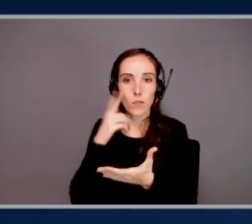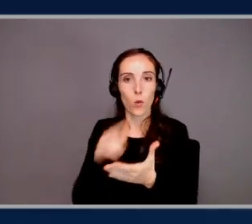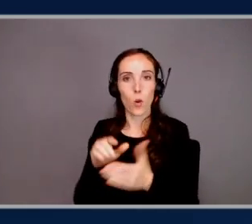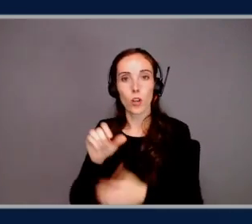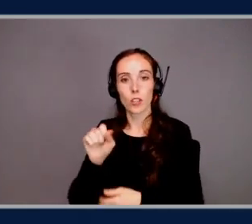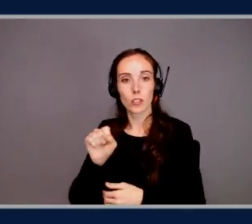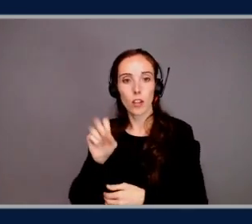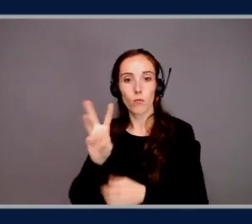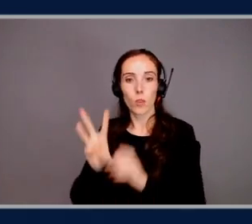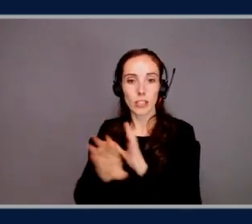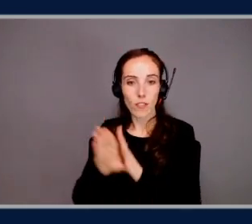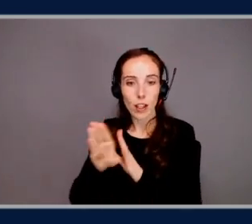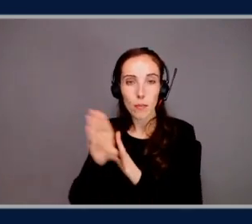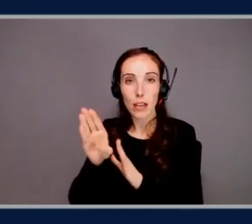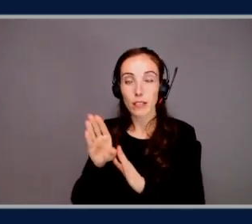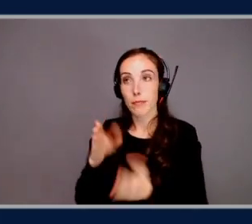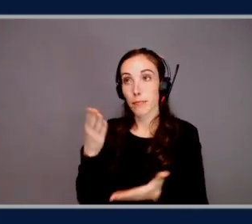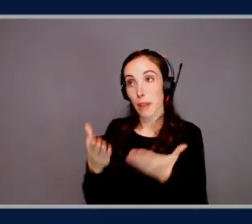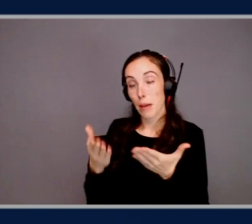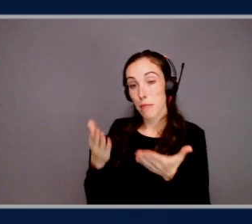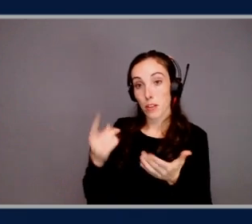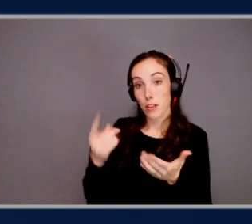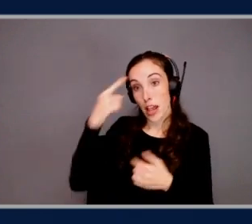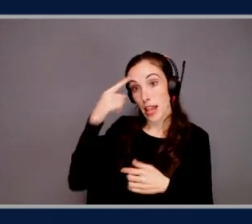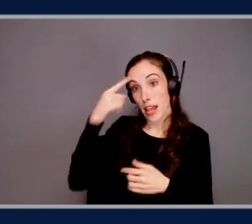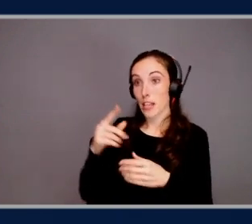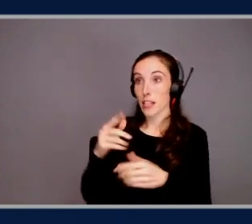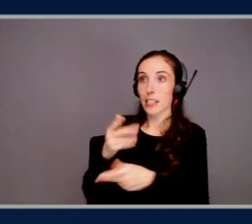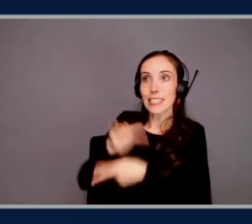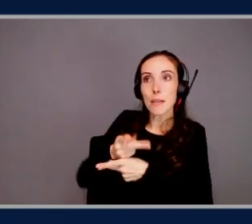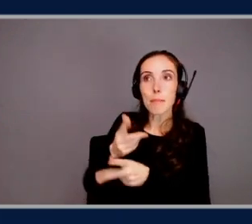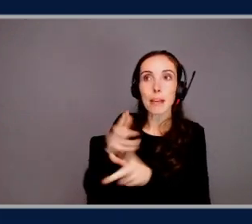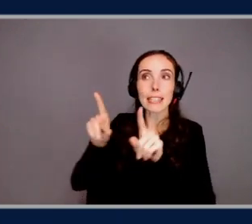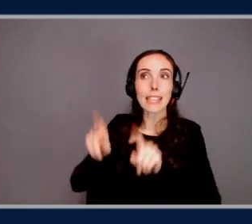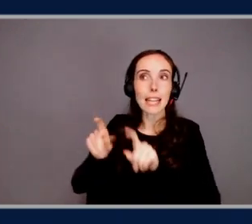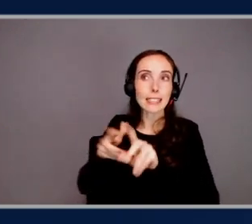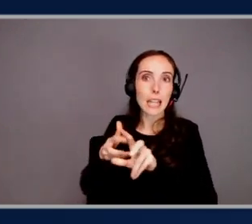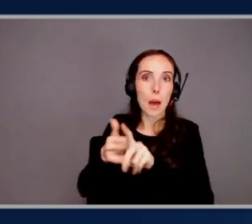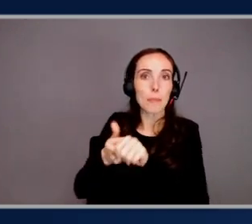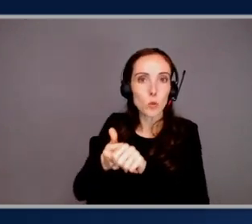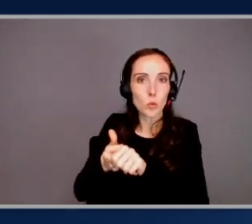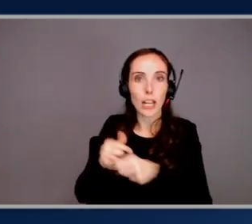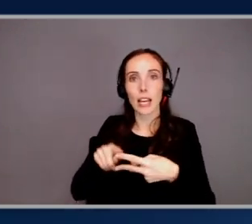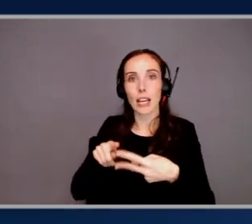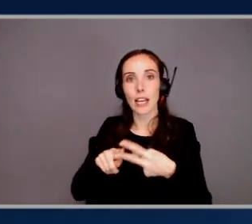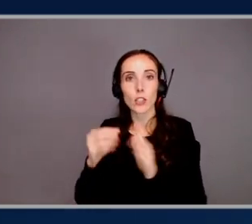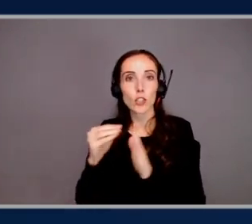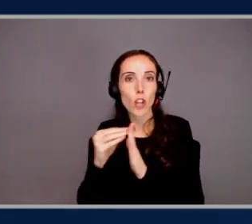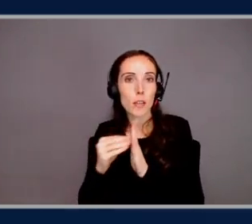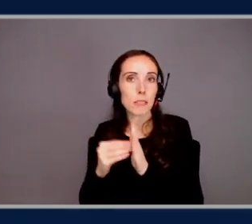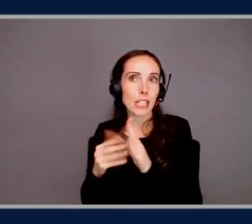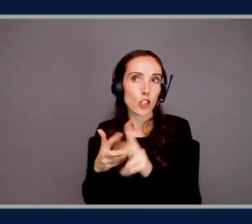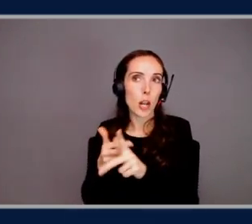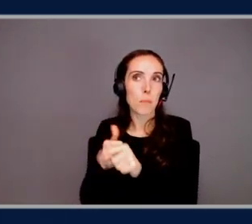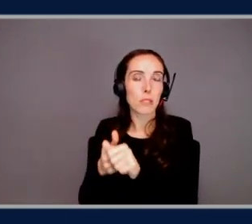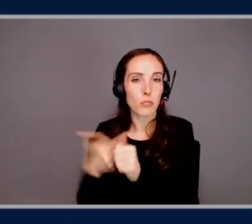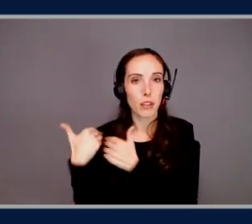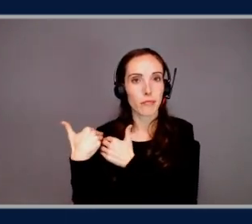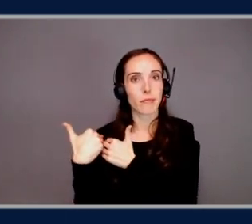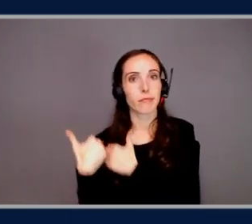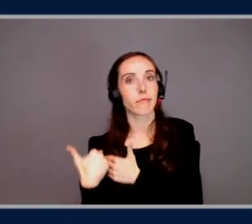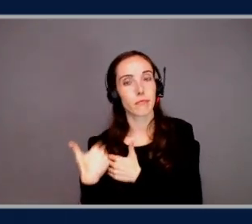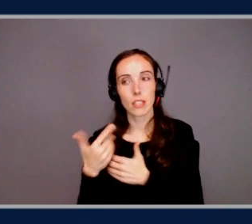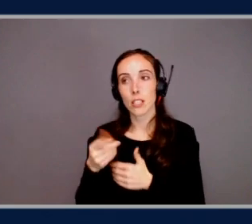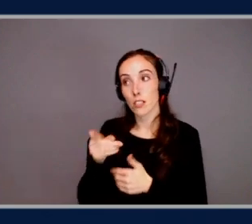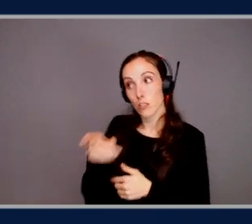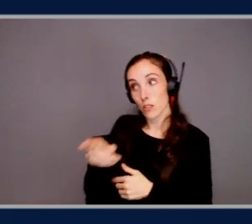right? Can you imagine, keeping tests up to date or keeping documentation up to date? Yeah. Nathan showed, multiple of the agents that we had running